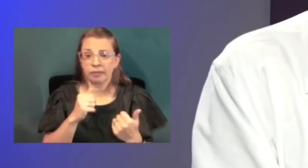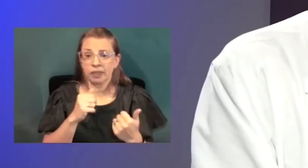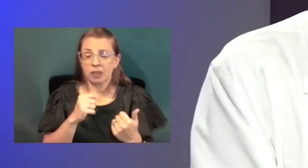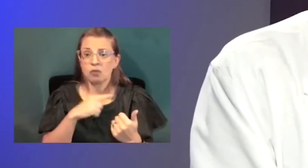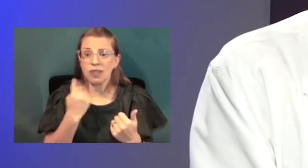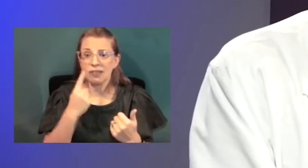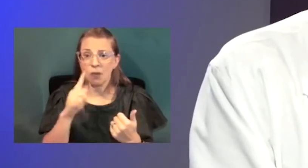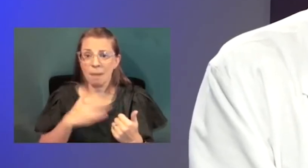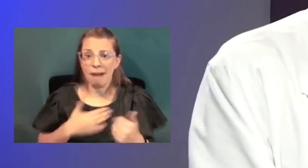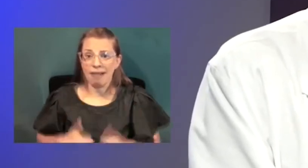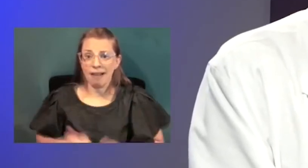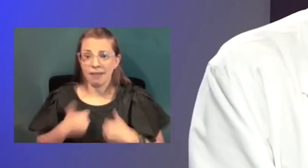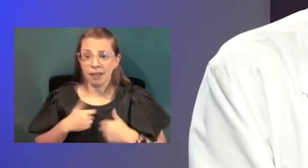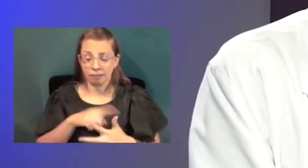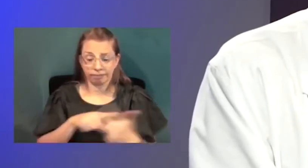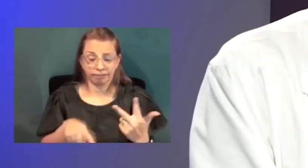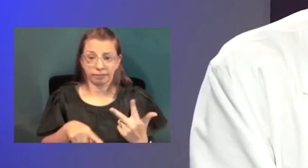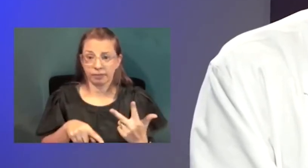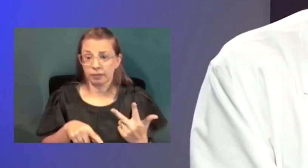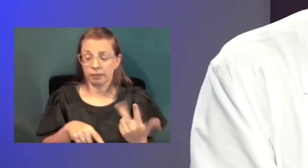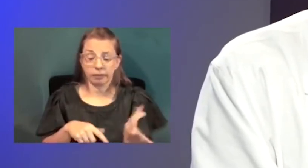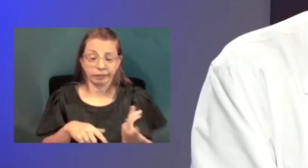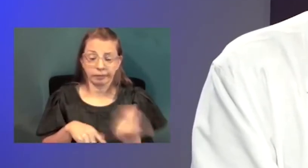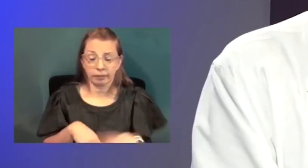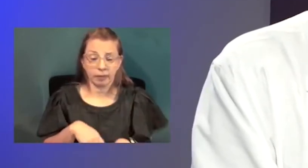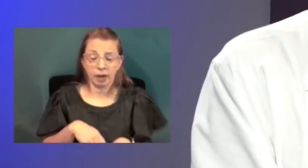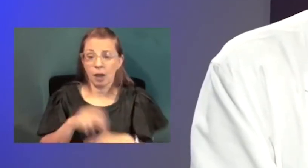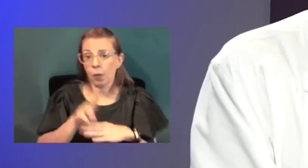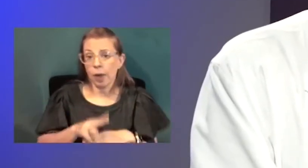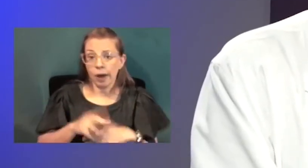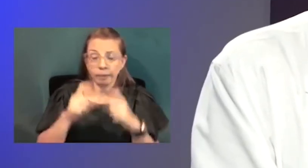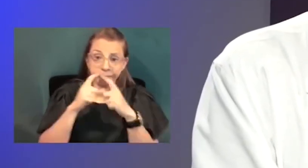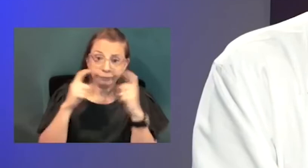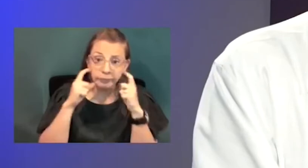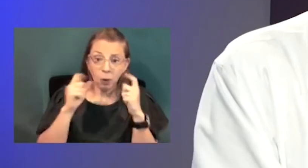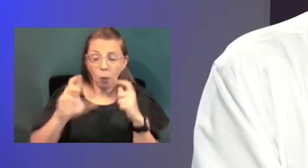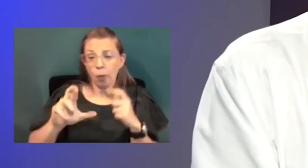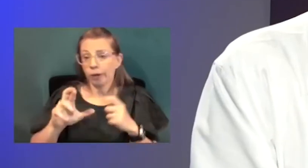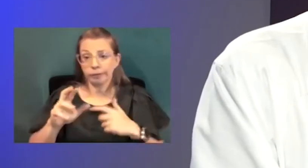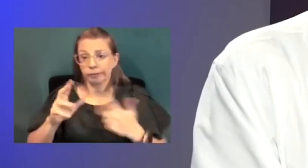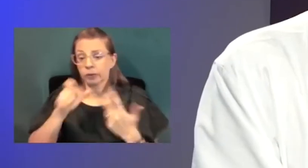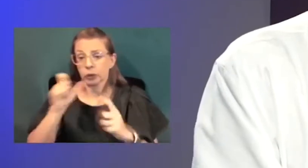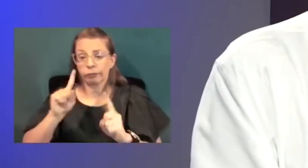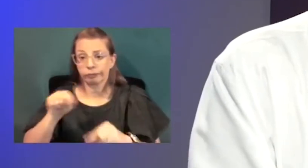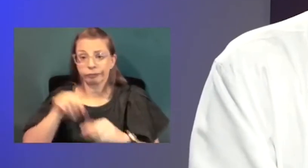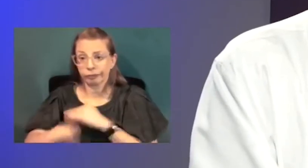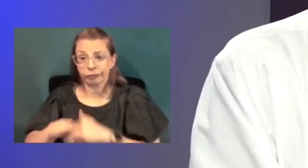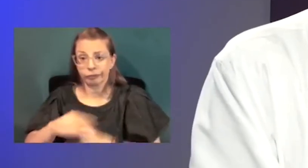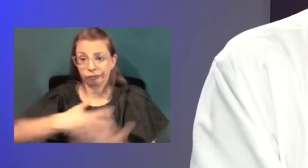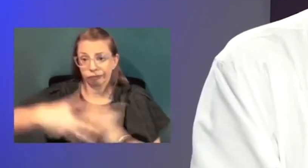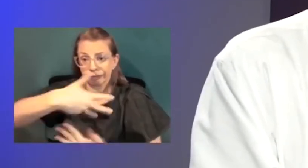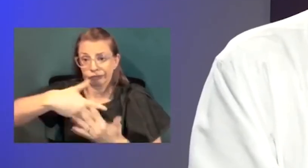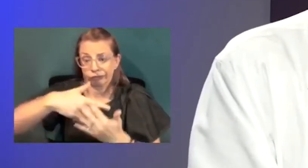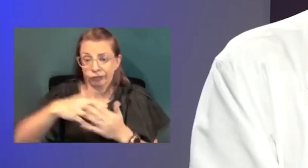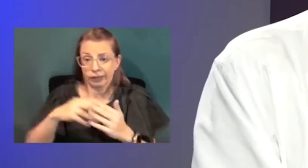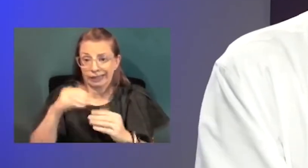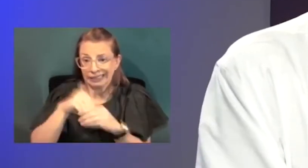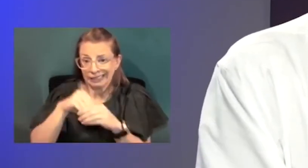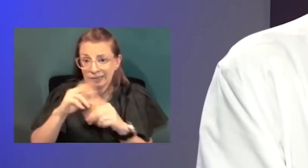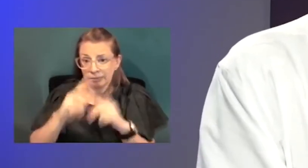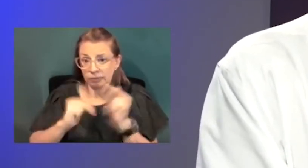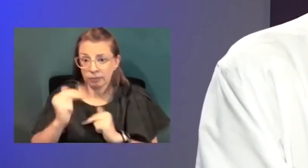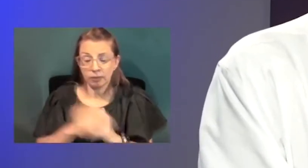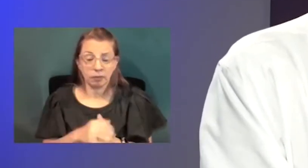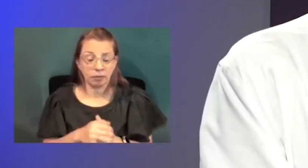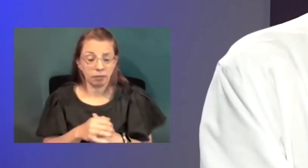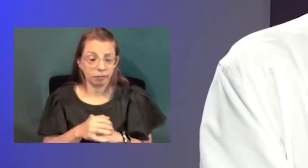then A, wear a mask, or B, don't go to a crowded space indoors. But if you feel very comfortable in the rest of your life and who you're in contact with and who you could potentially spread